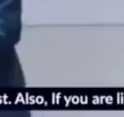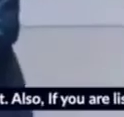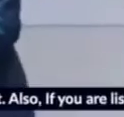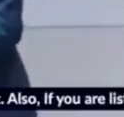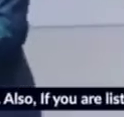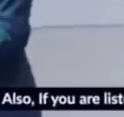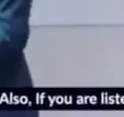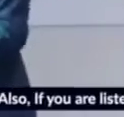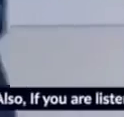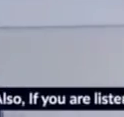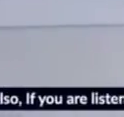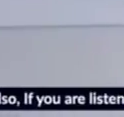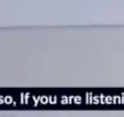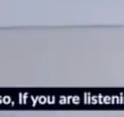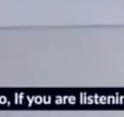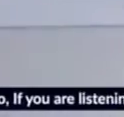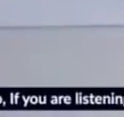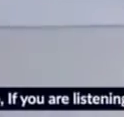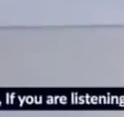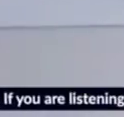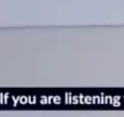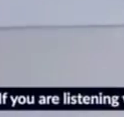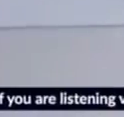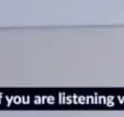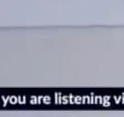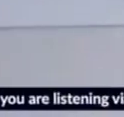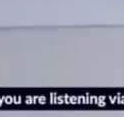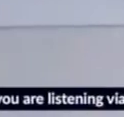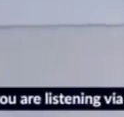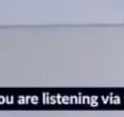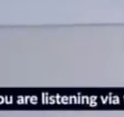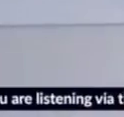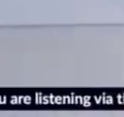the interviewer. The miracle has happened. Yes,